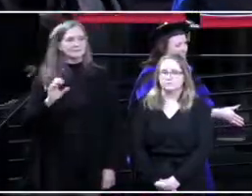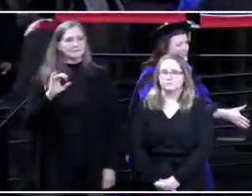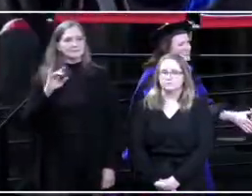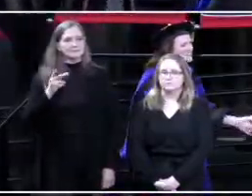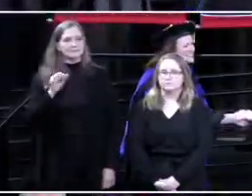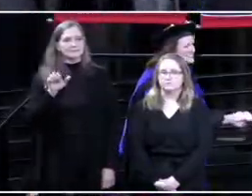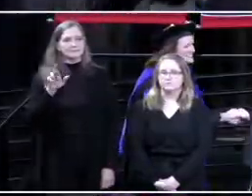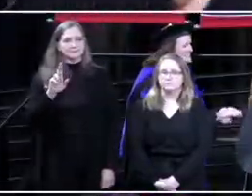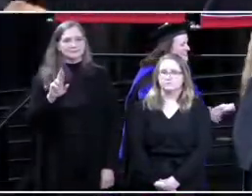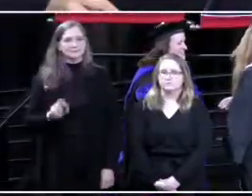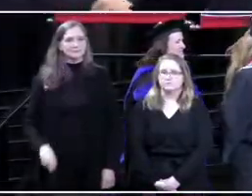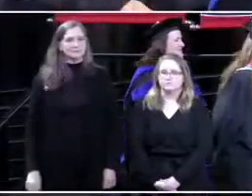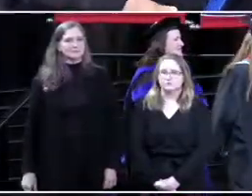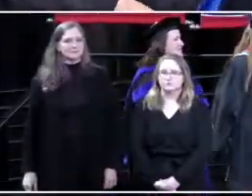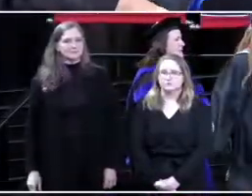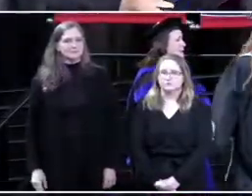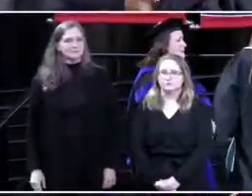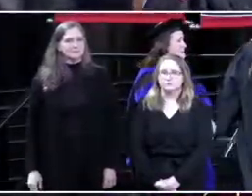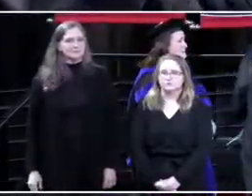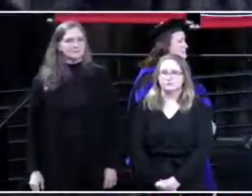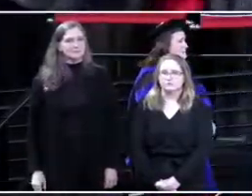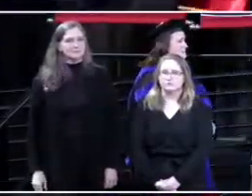Garber.